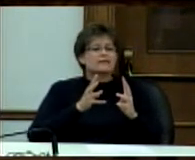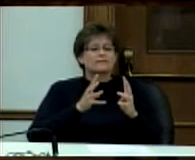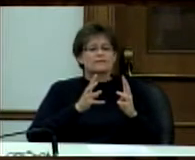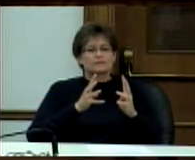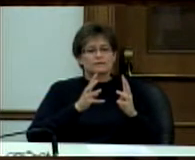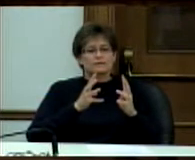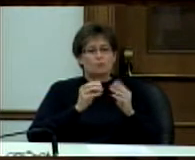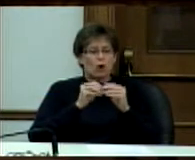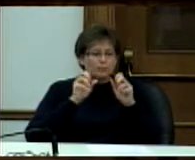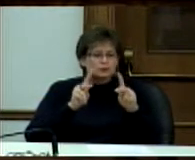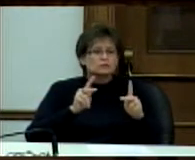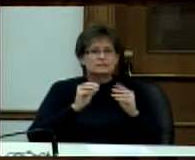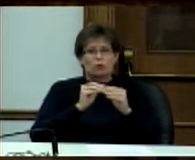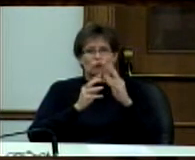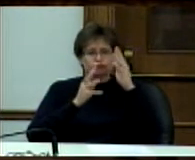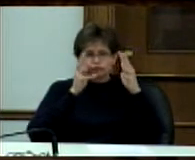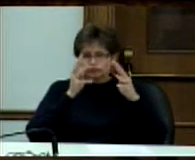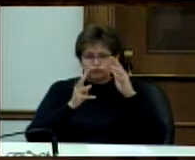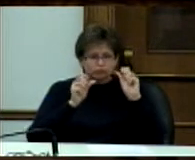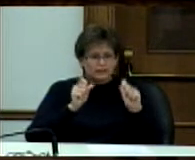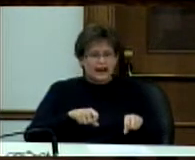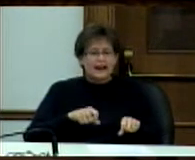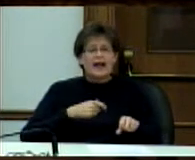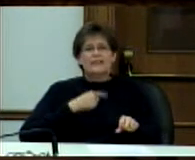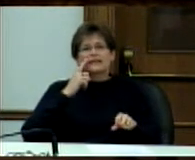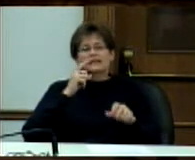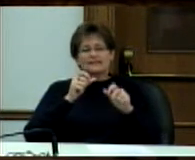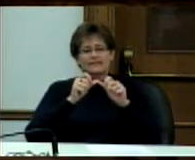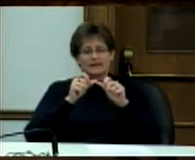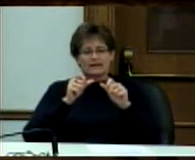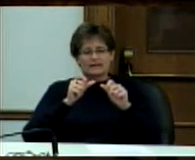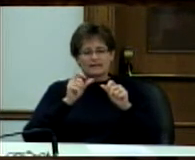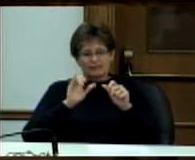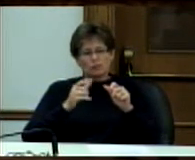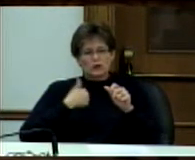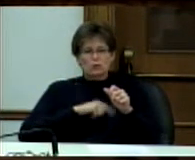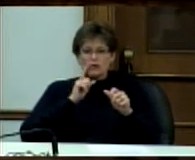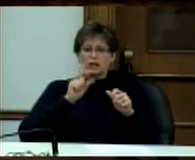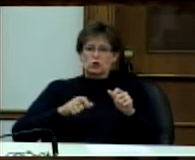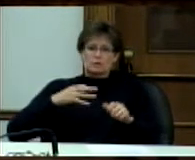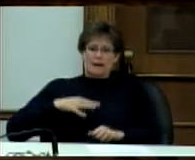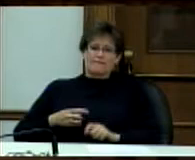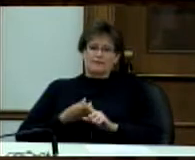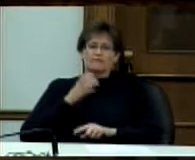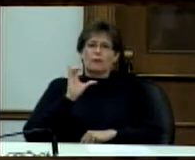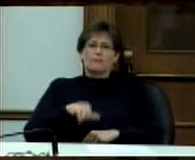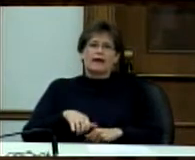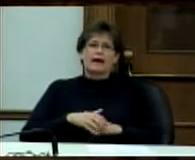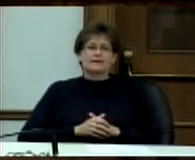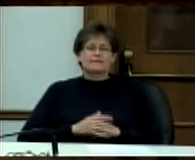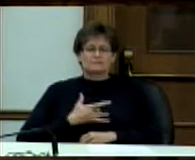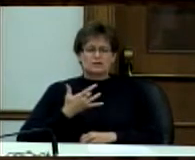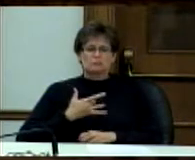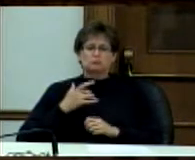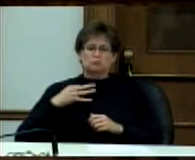creative, and I think it's an area in which our district would greatly benefit from.